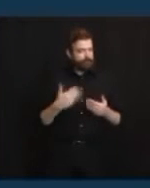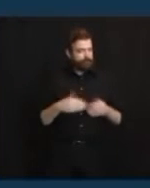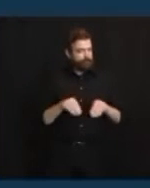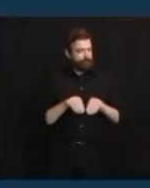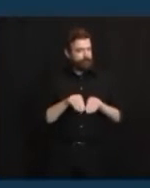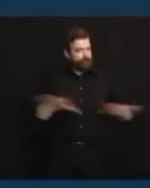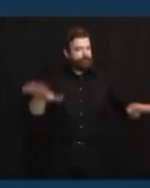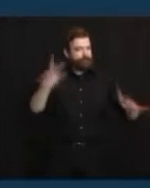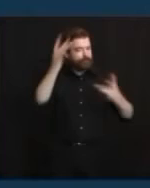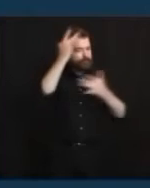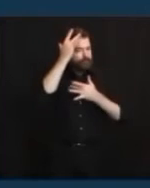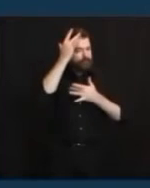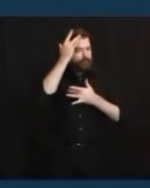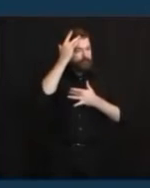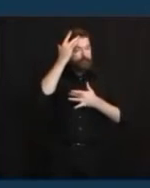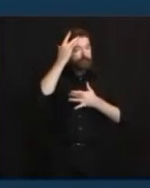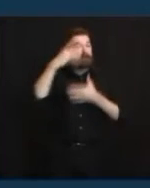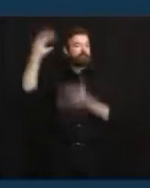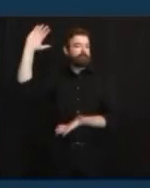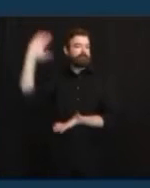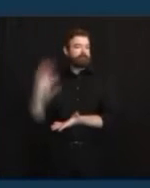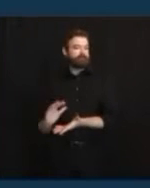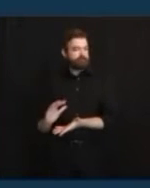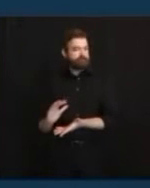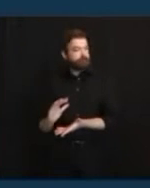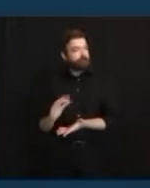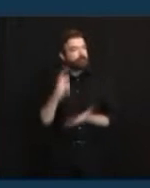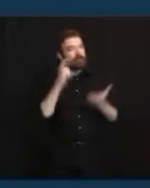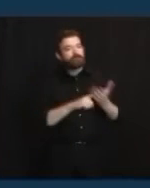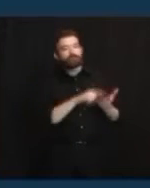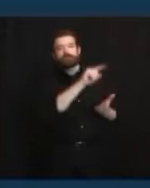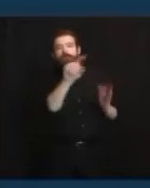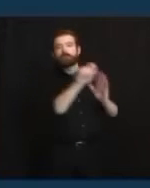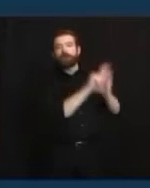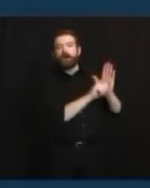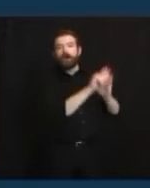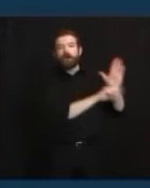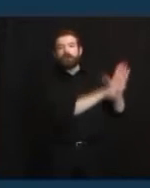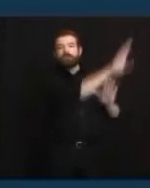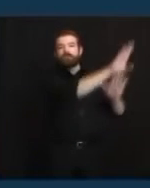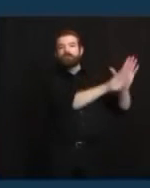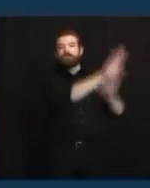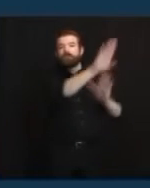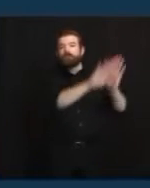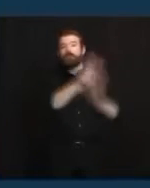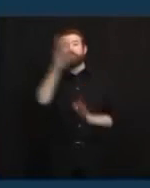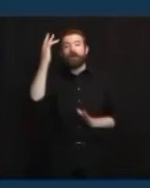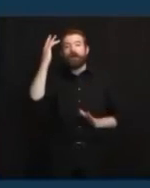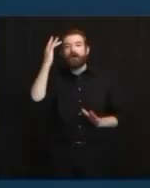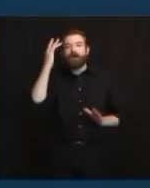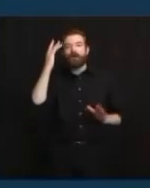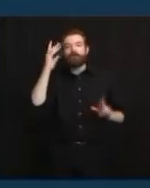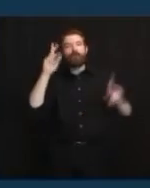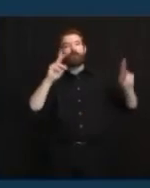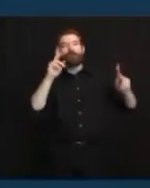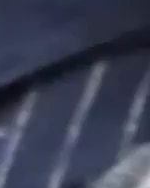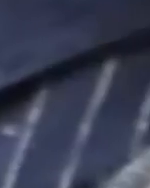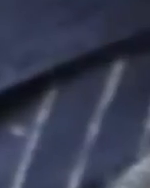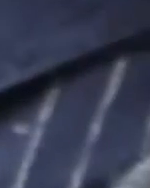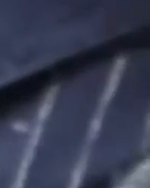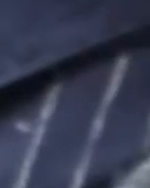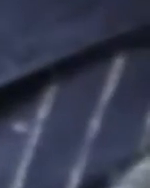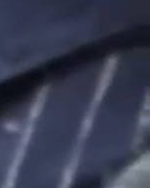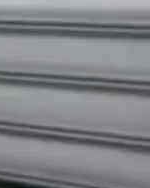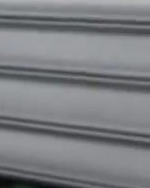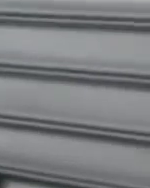other states driven in part by the return of patrons to indoor dining establishments where they are seated and without face covering.